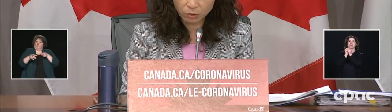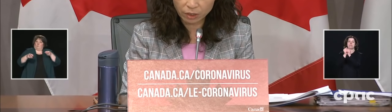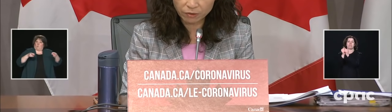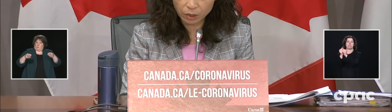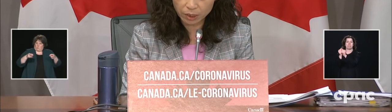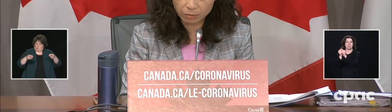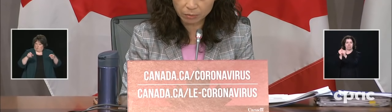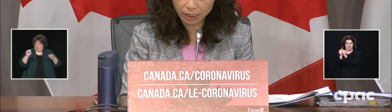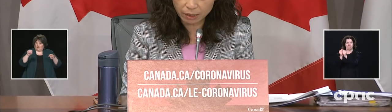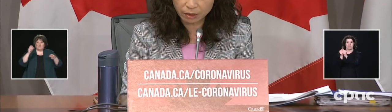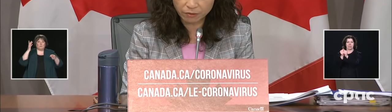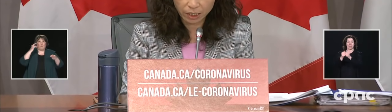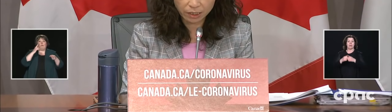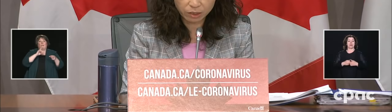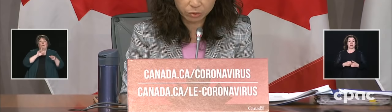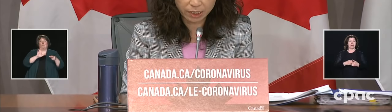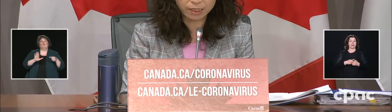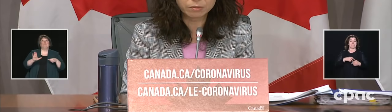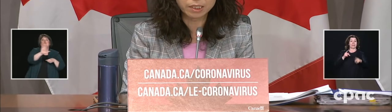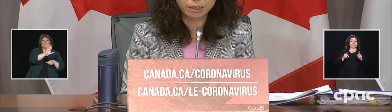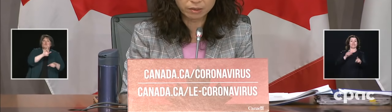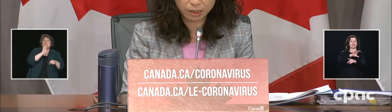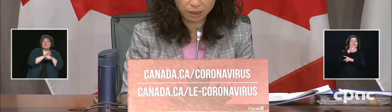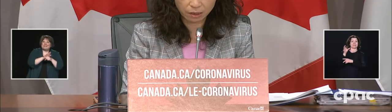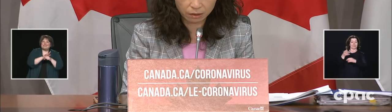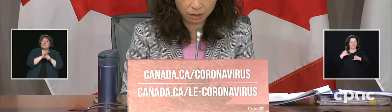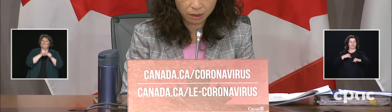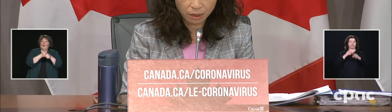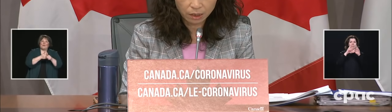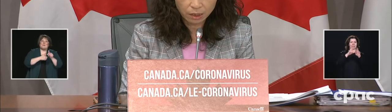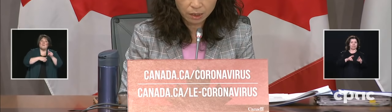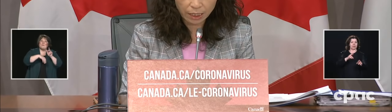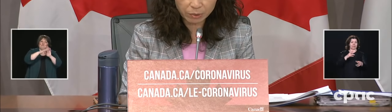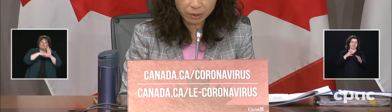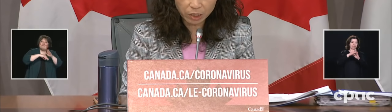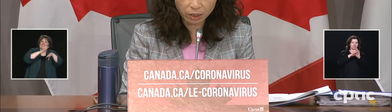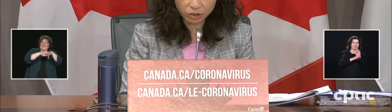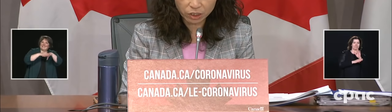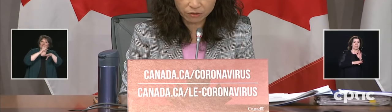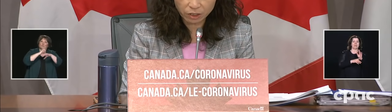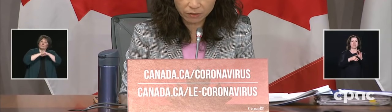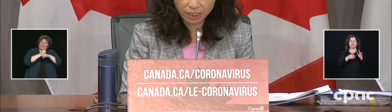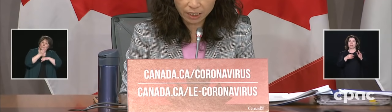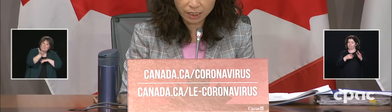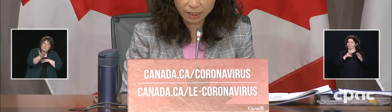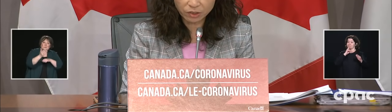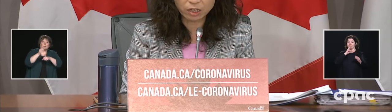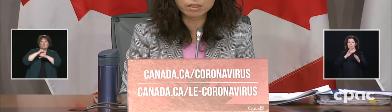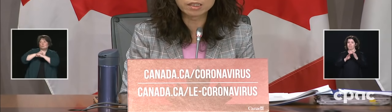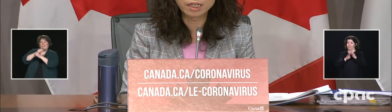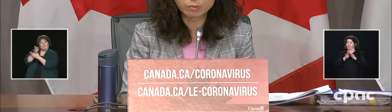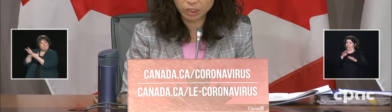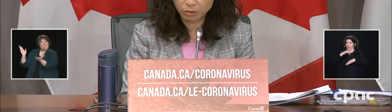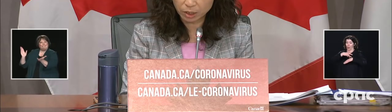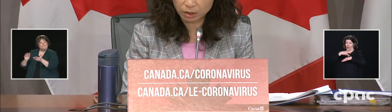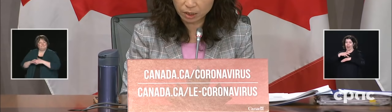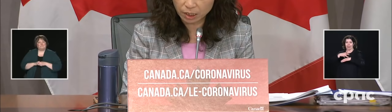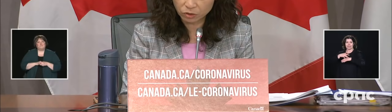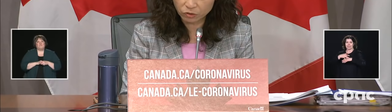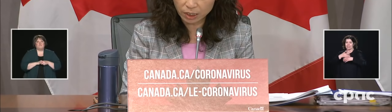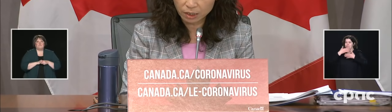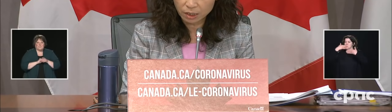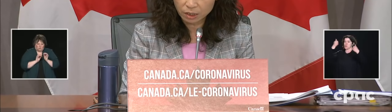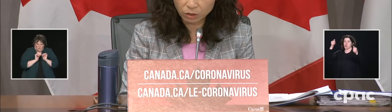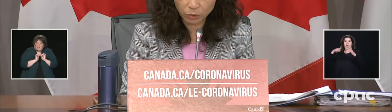Canadians who are following public health advice to protect themselves and others. The epidemiology of COVID-19 is not the same in all parts of